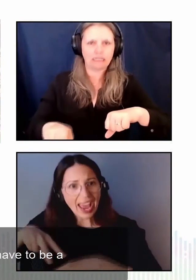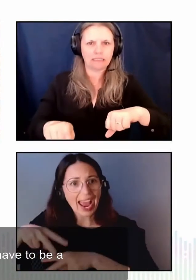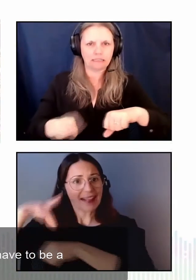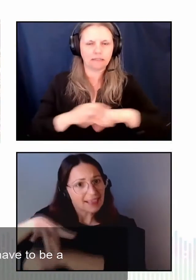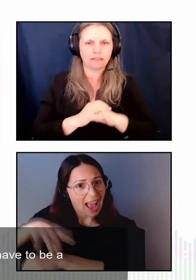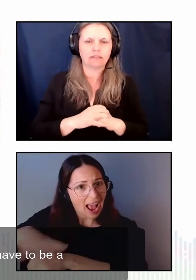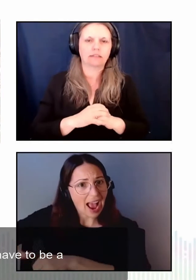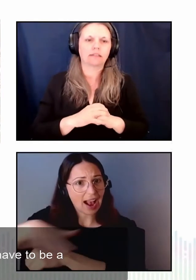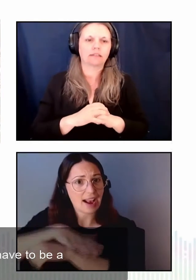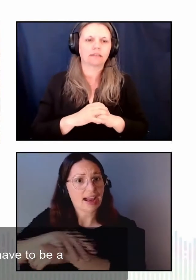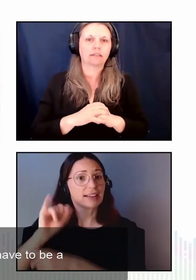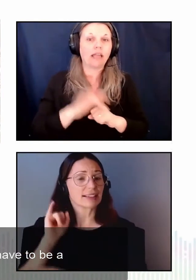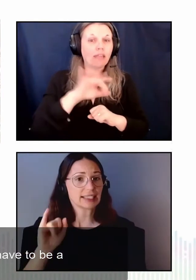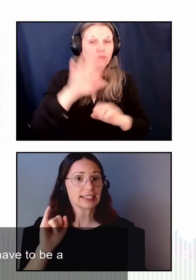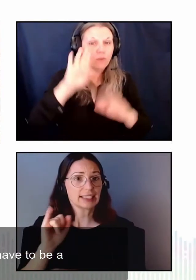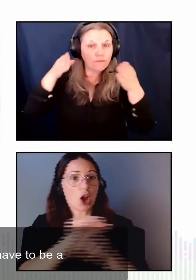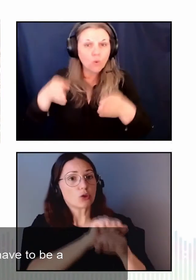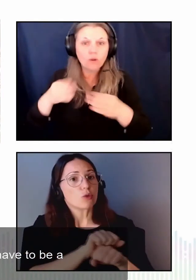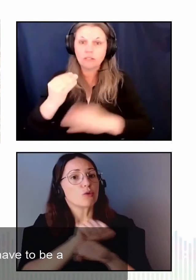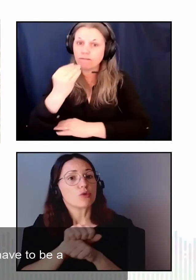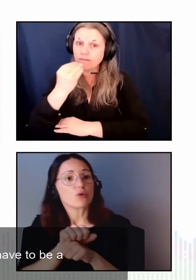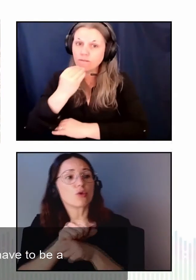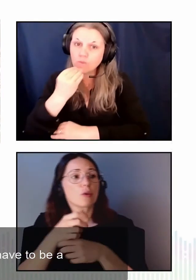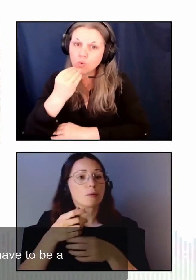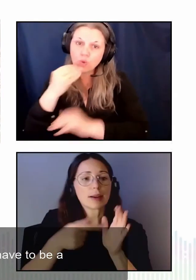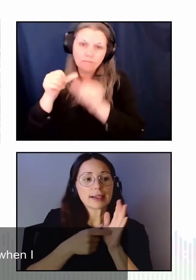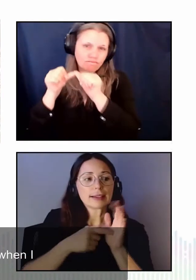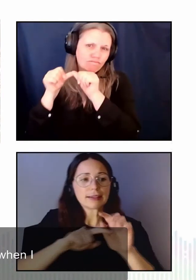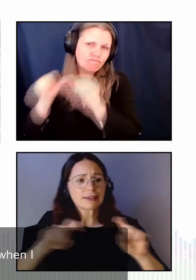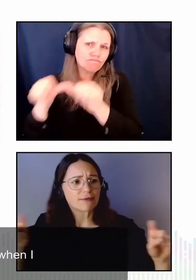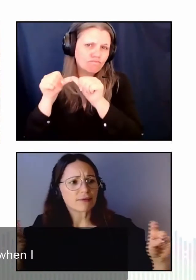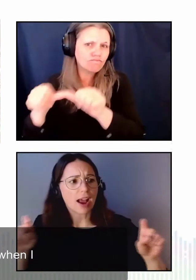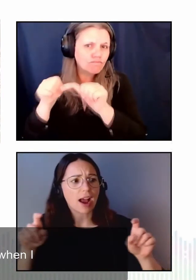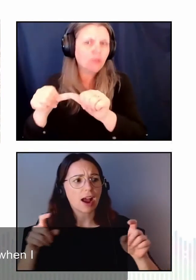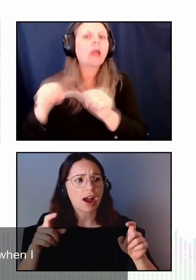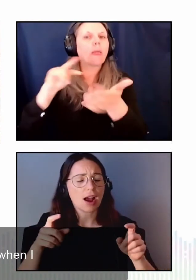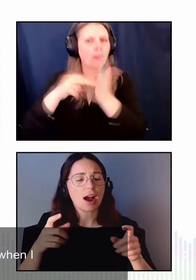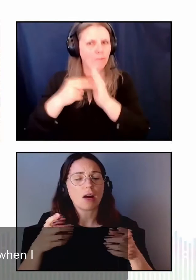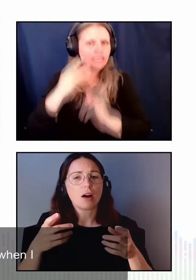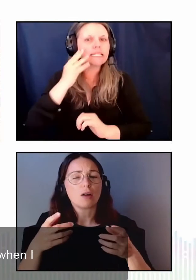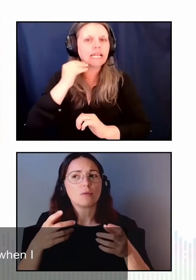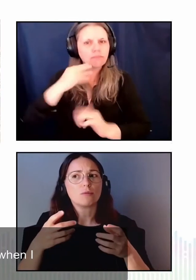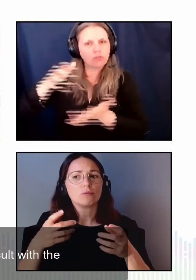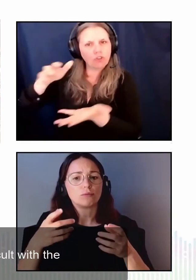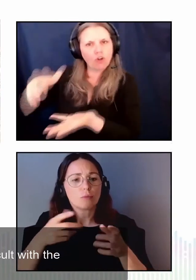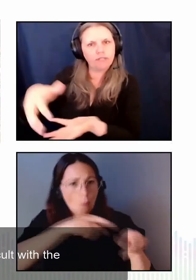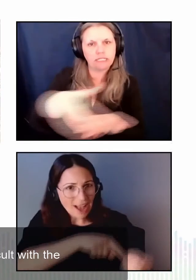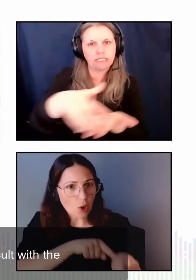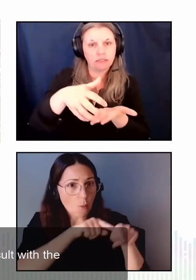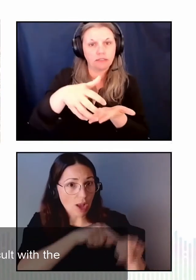with food security and food sovereignty, you have to be a harvester. I make a lot of dry meat when I